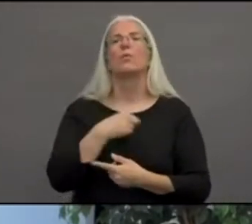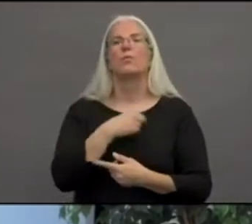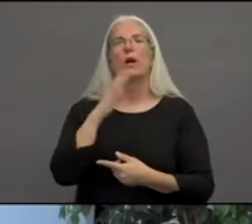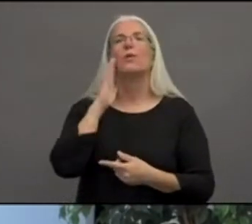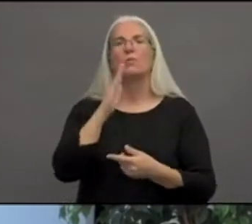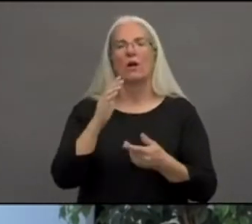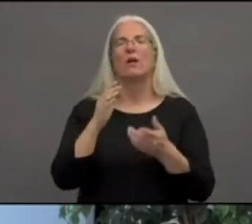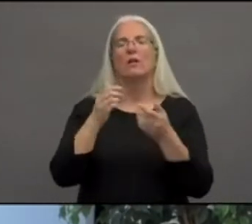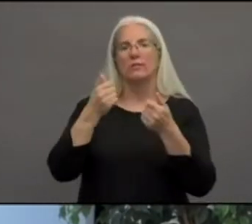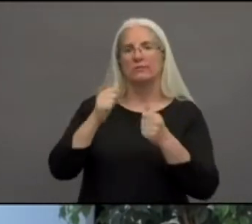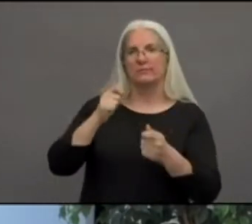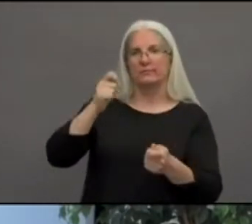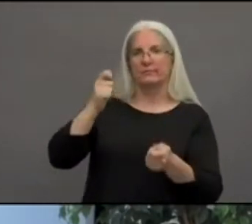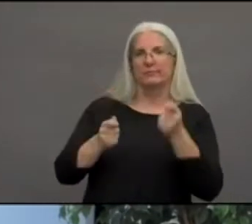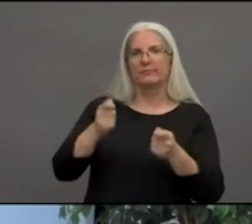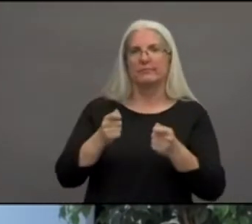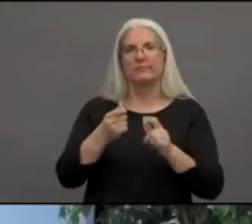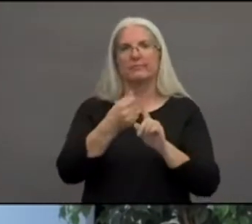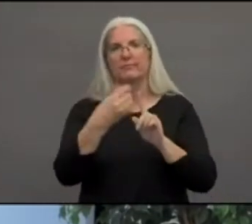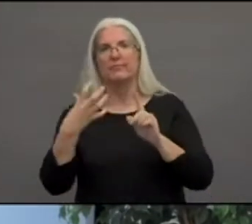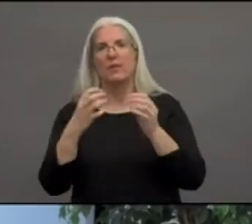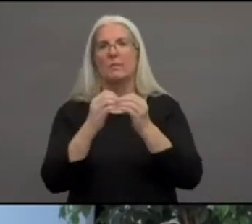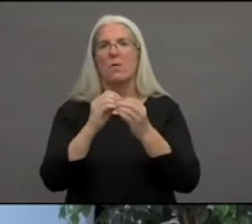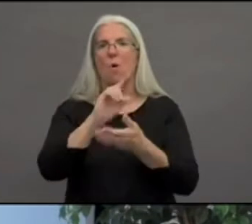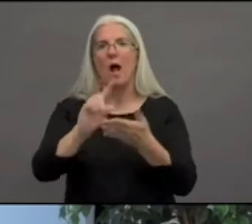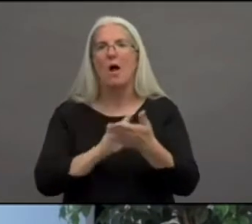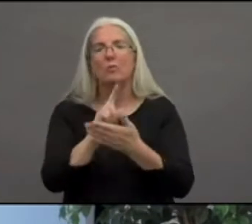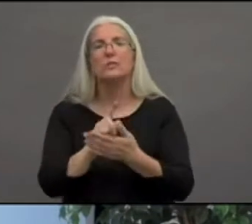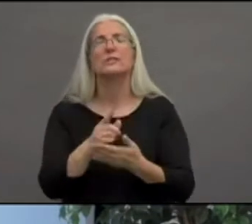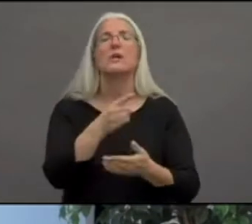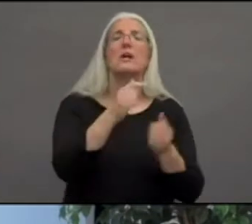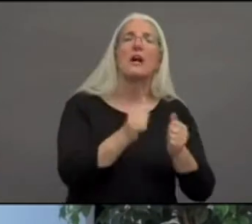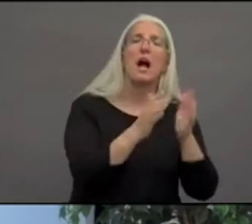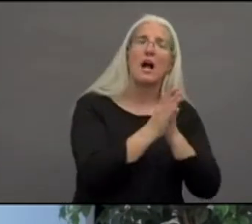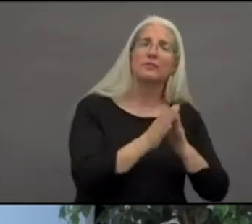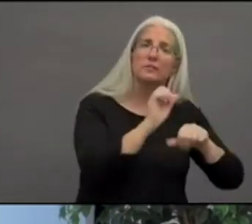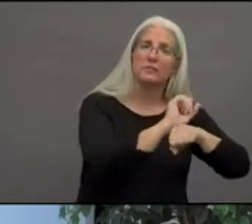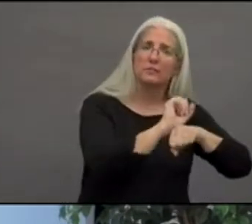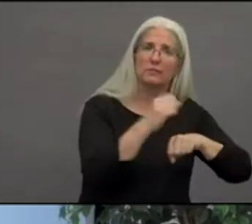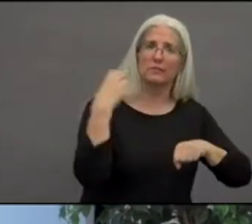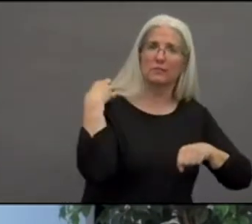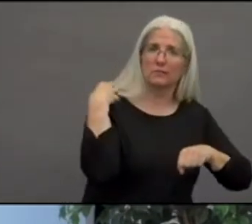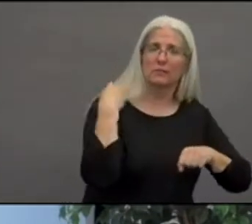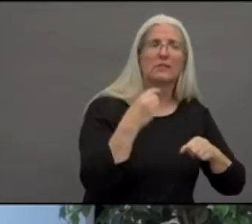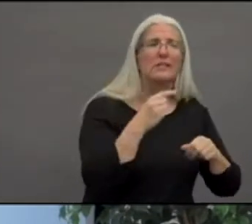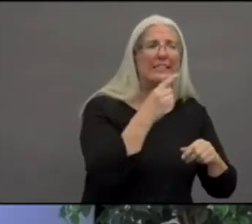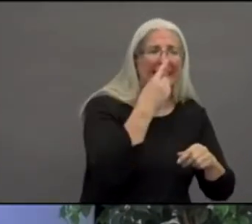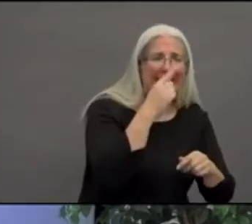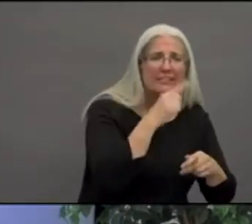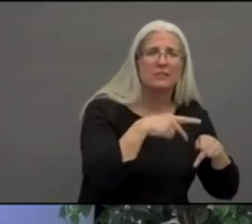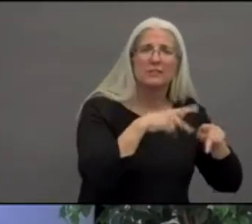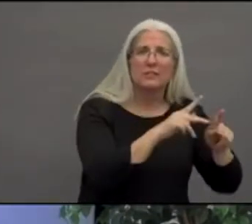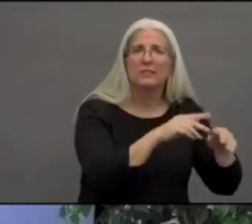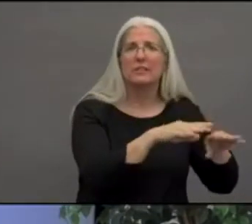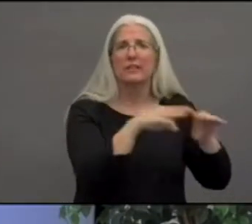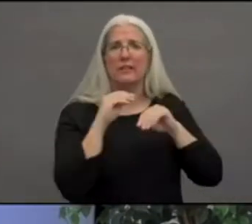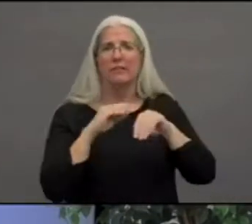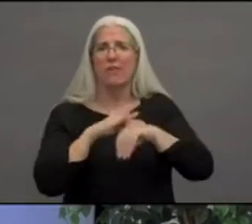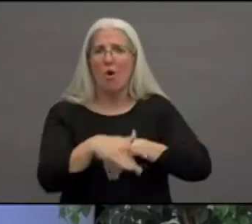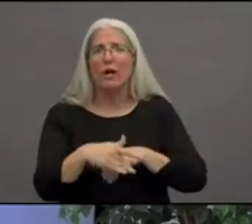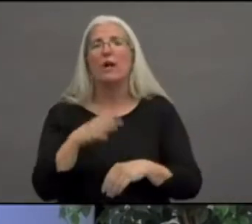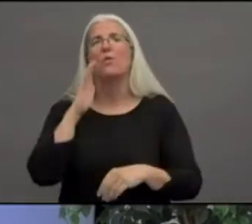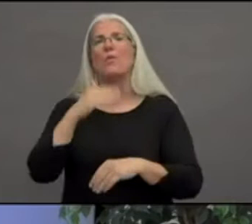go and get tested. Also, we are expanding hours to include the evenings and on Saturdays, and you can check our